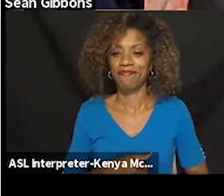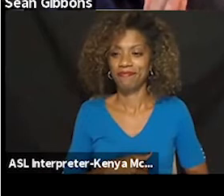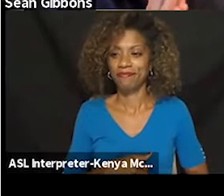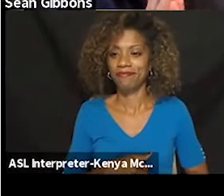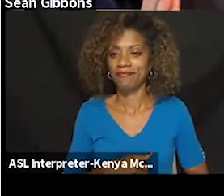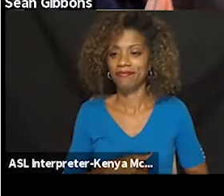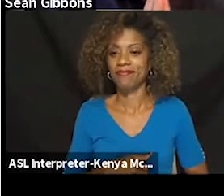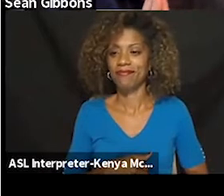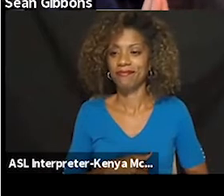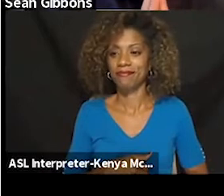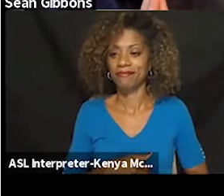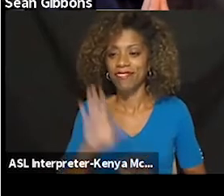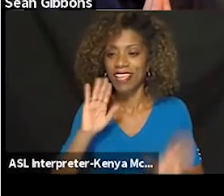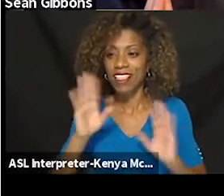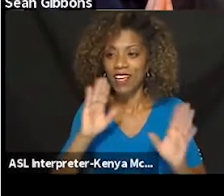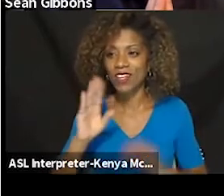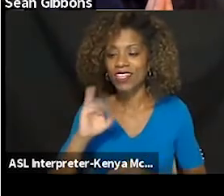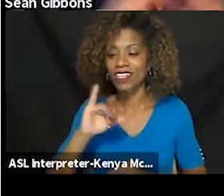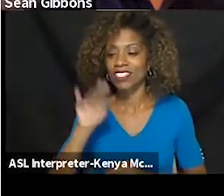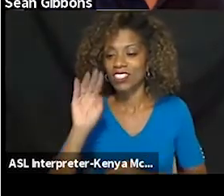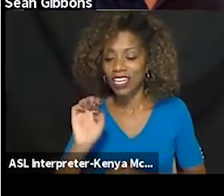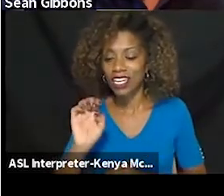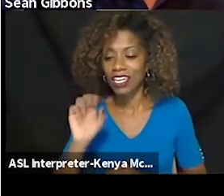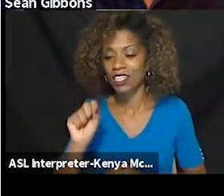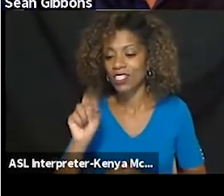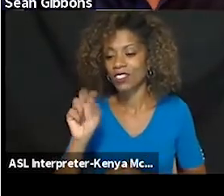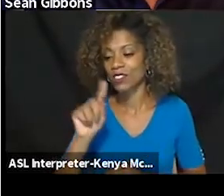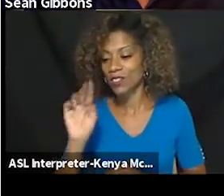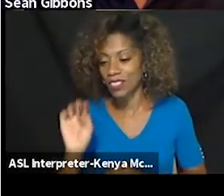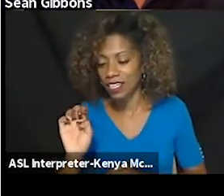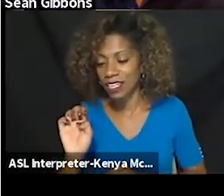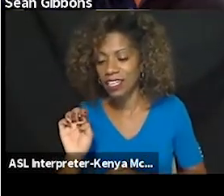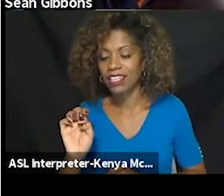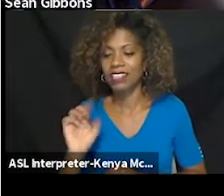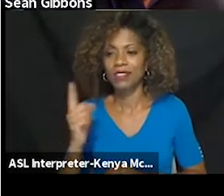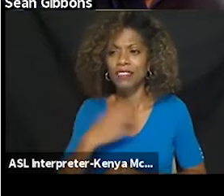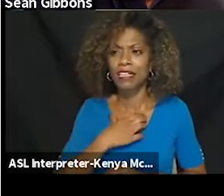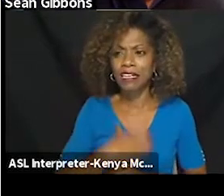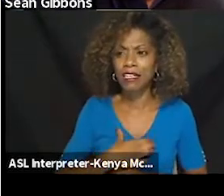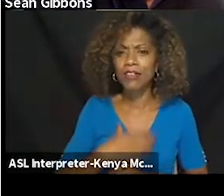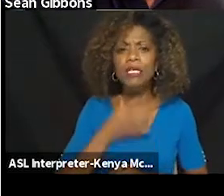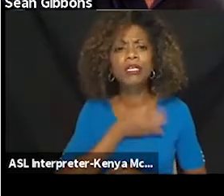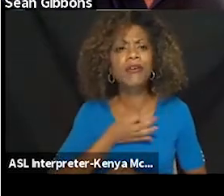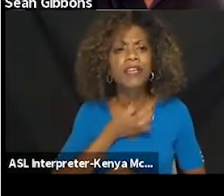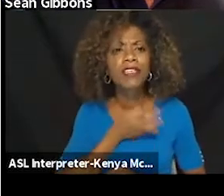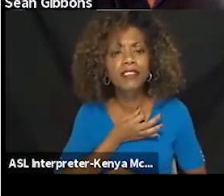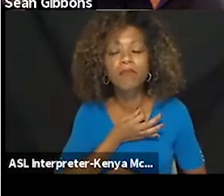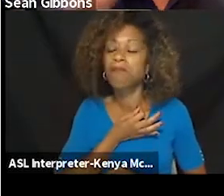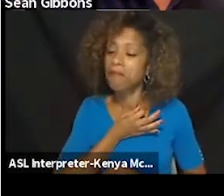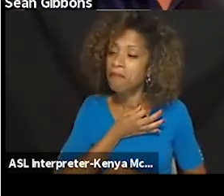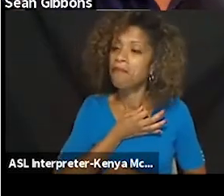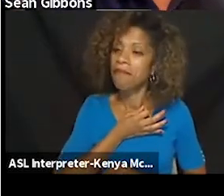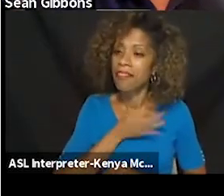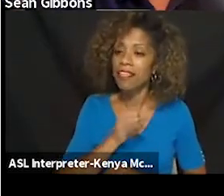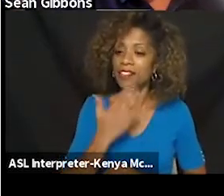Jade, how are you? Excited and thankful. Suzanne in Santa Cruz. So 2 sides of the country, hungry and curious. Well, Suzanne, I'm thinking lunchtime's happening for you before too